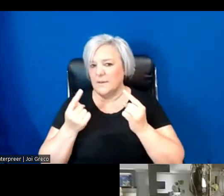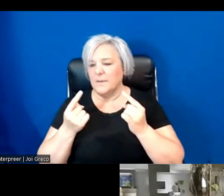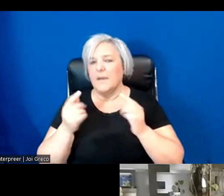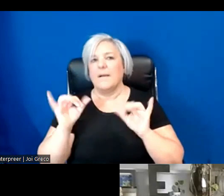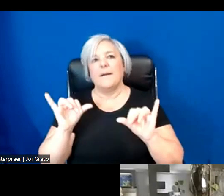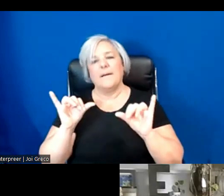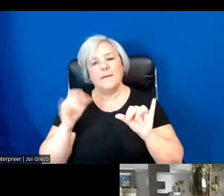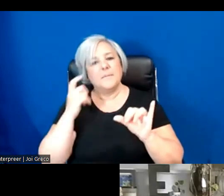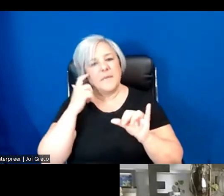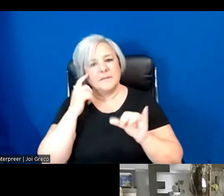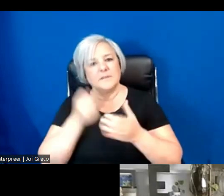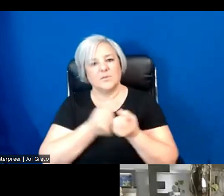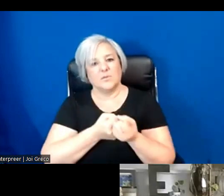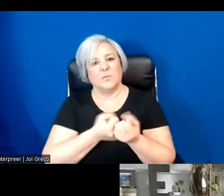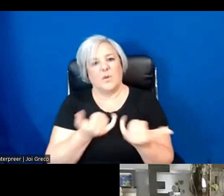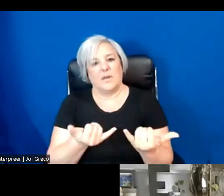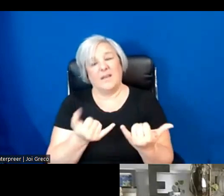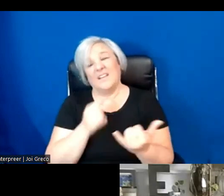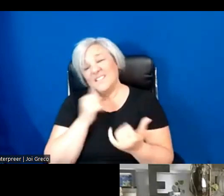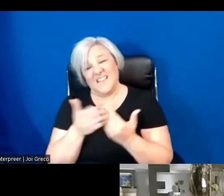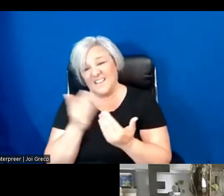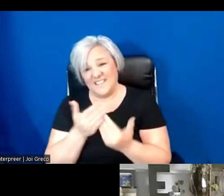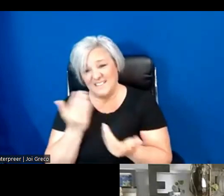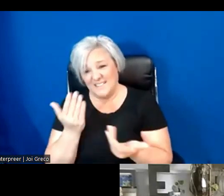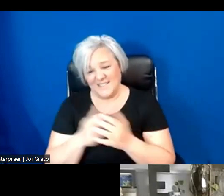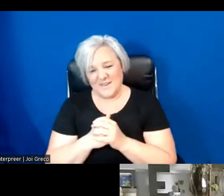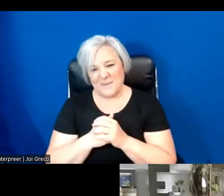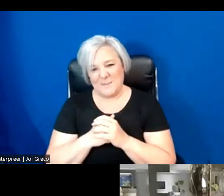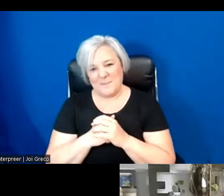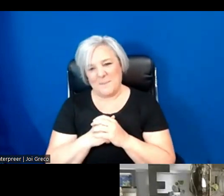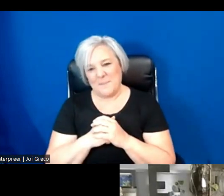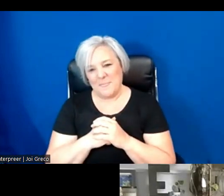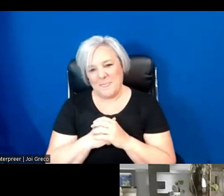sense. Not always easy to connect all that, but